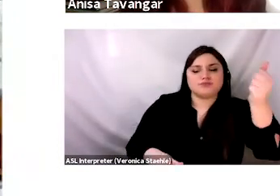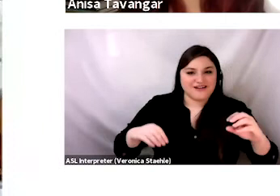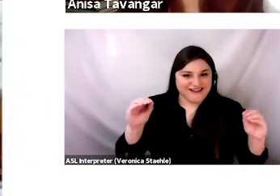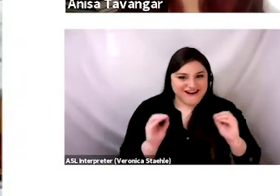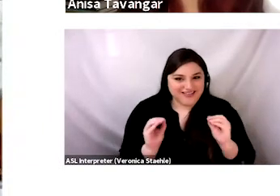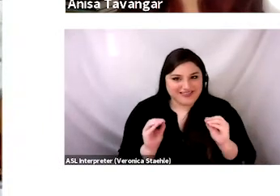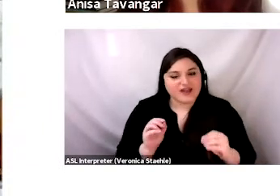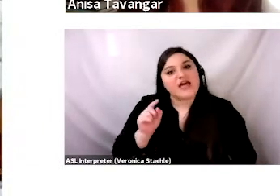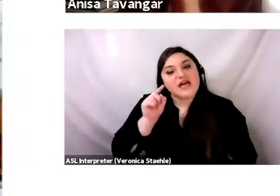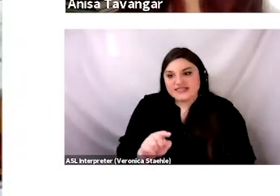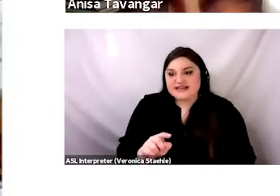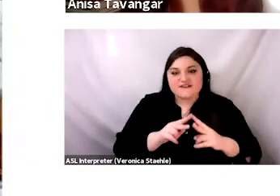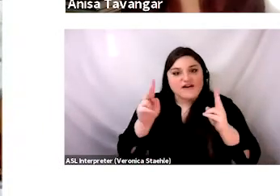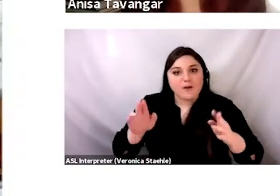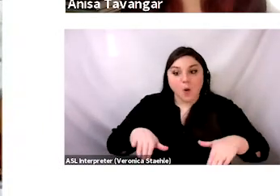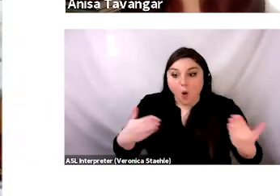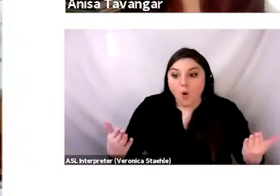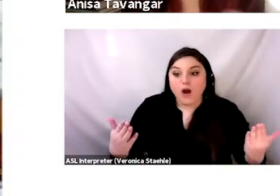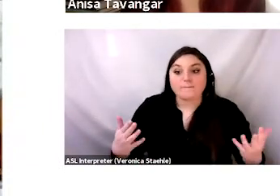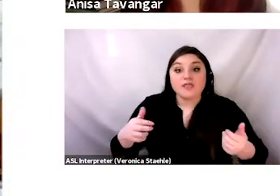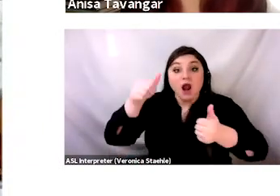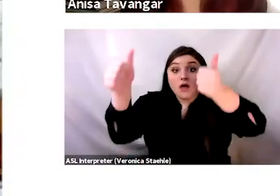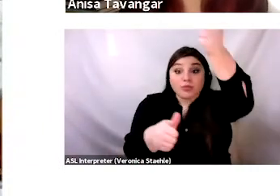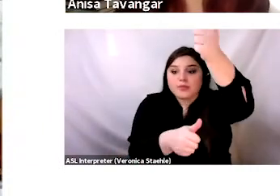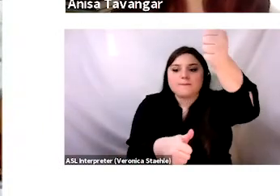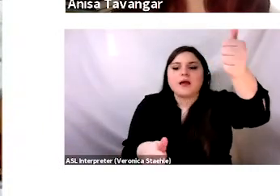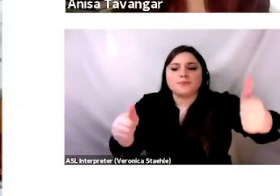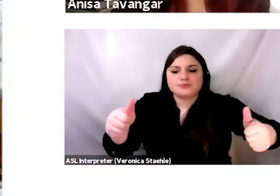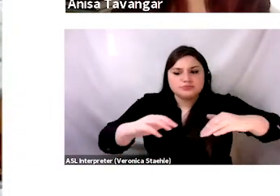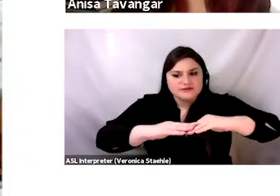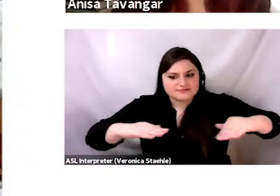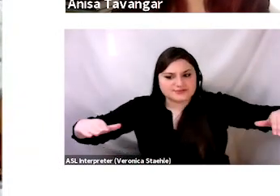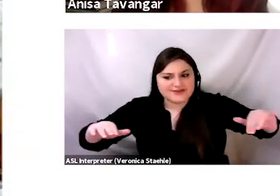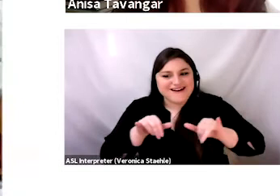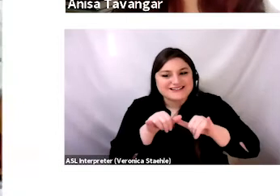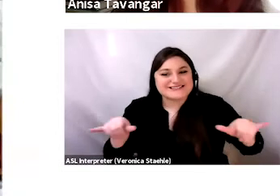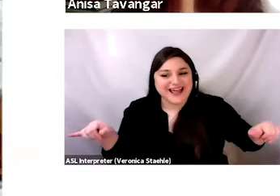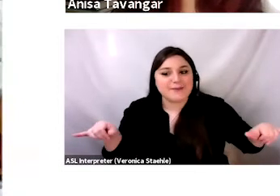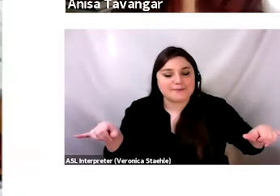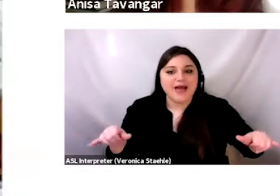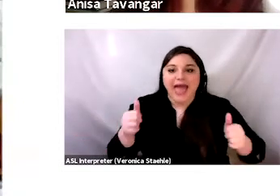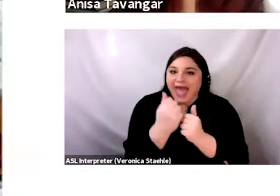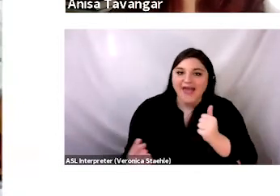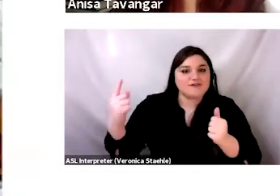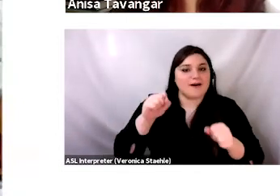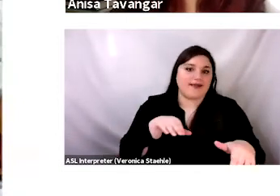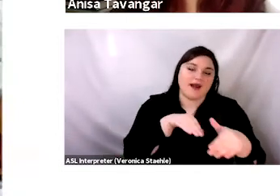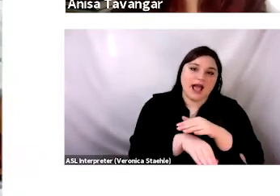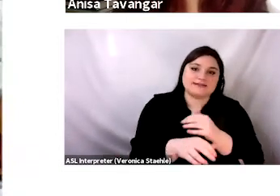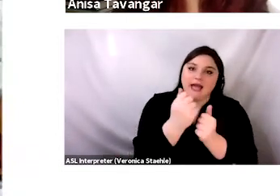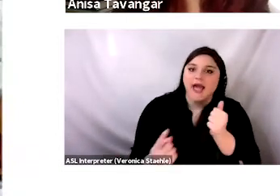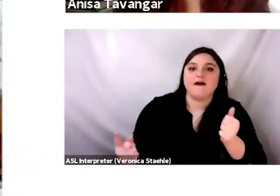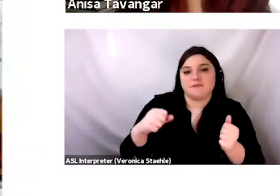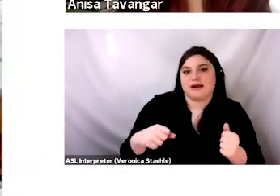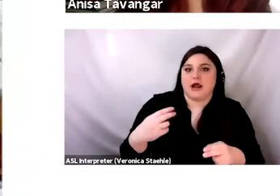and allowing sort of whoever wants access to it, which I think is definitely a reflection of these spiritual